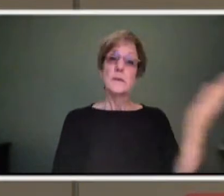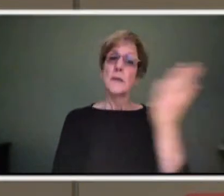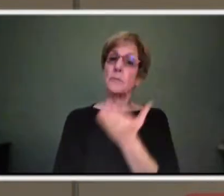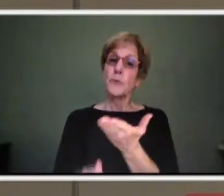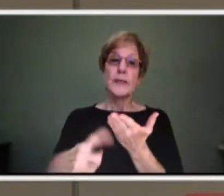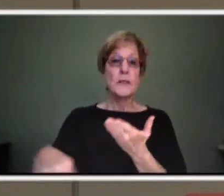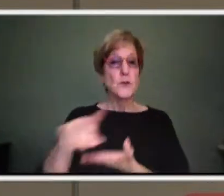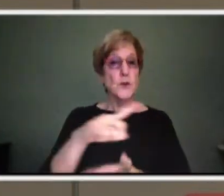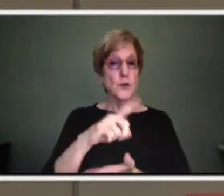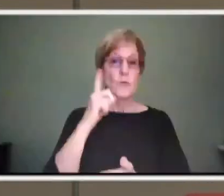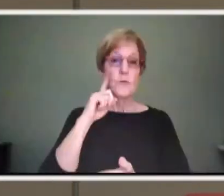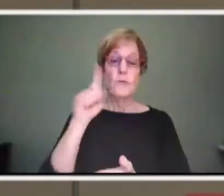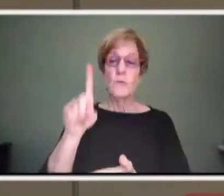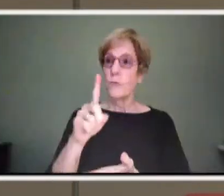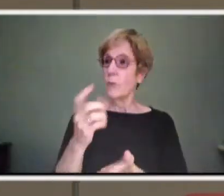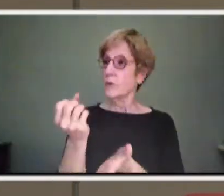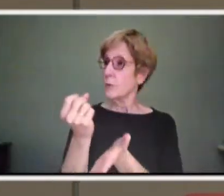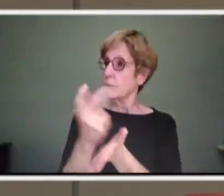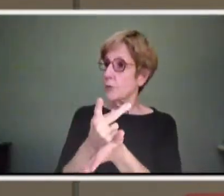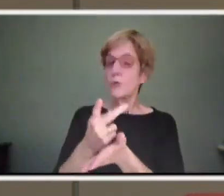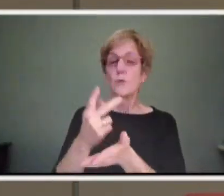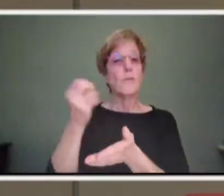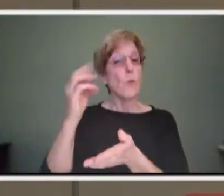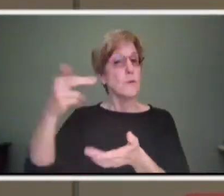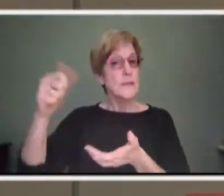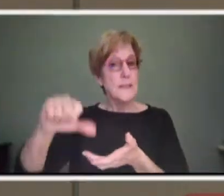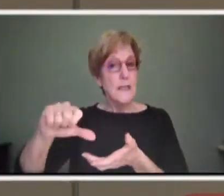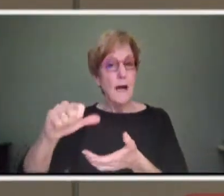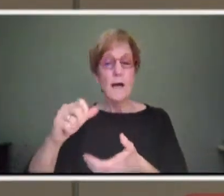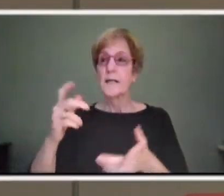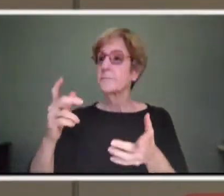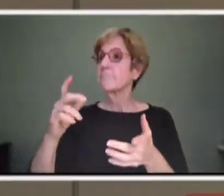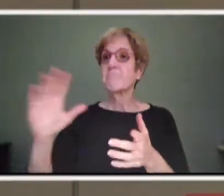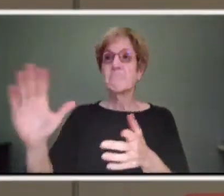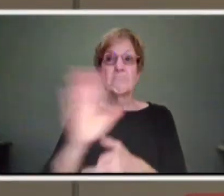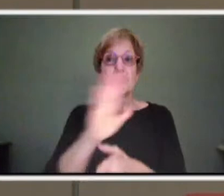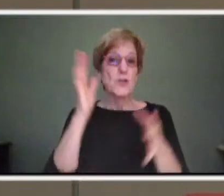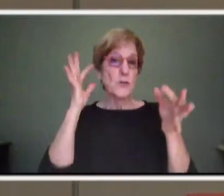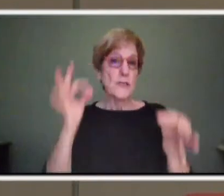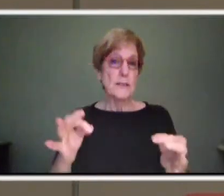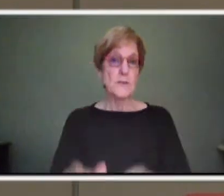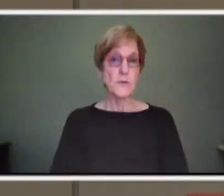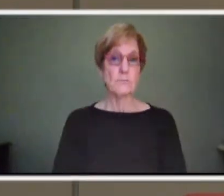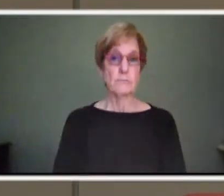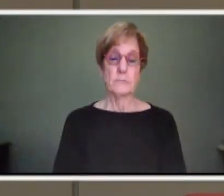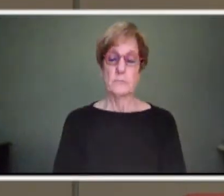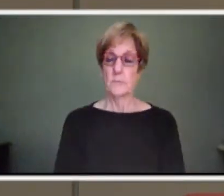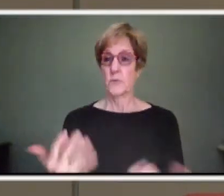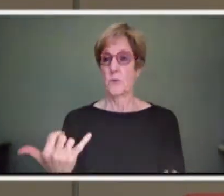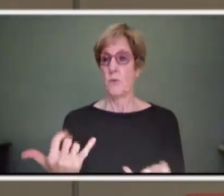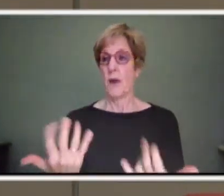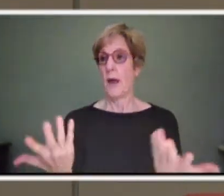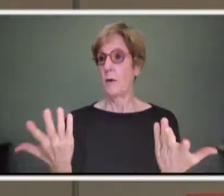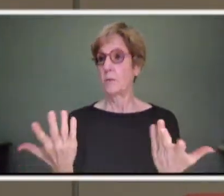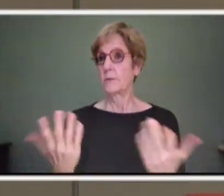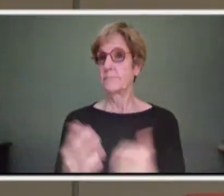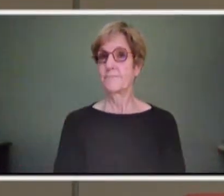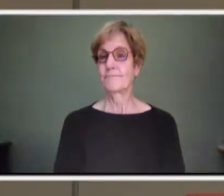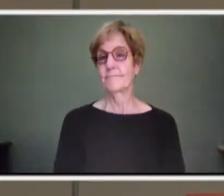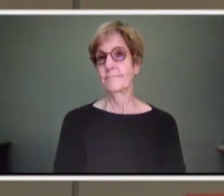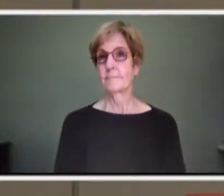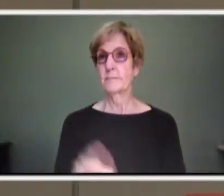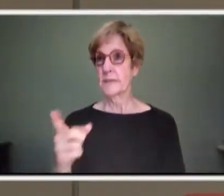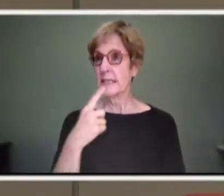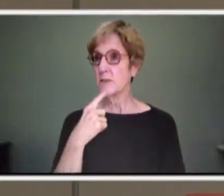full council to then make a decision of approving or denying. At this point, as you stated earlier, Mayor